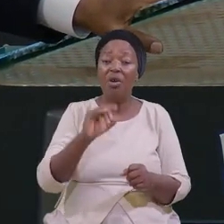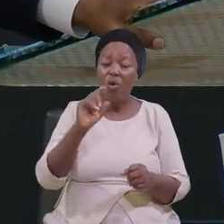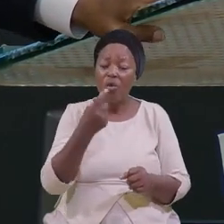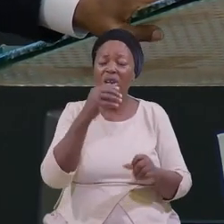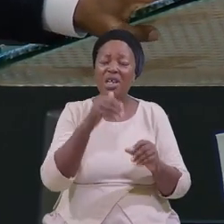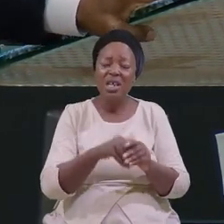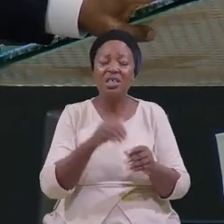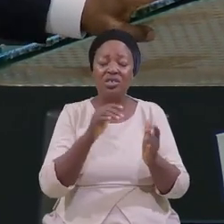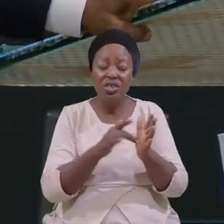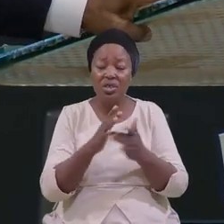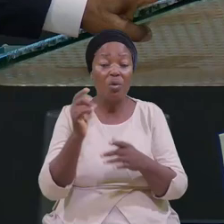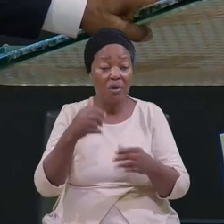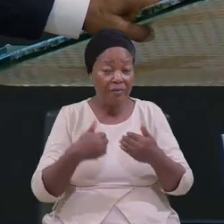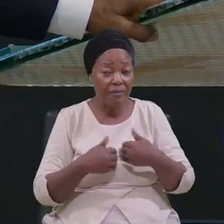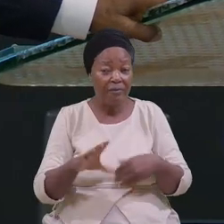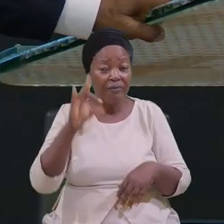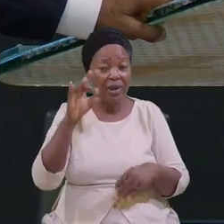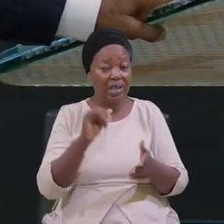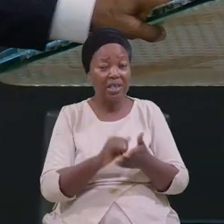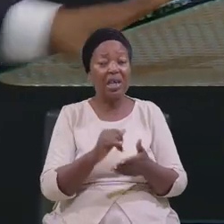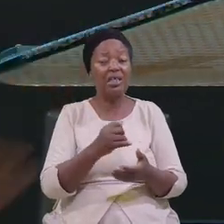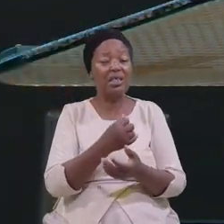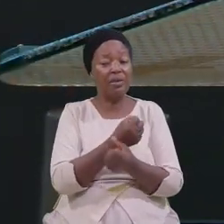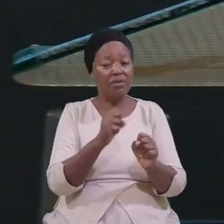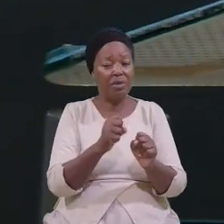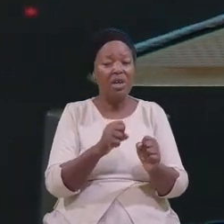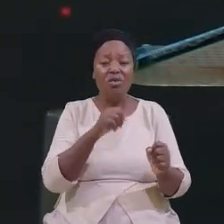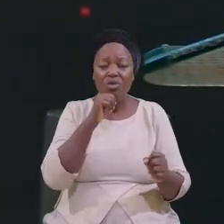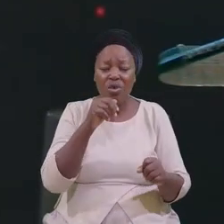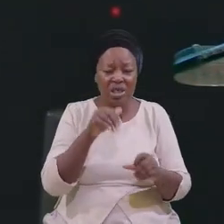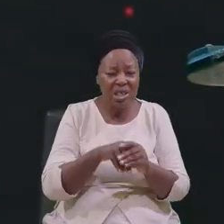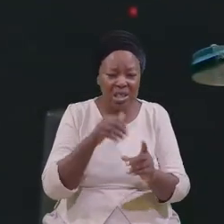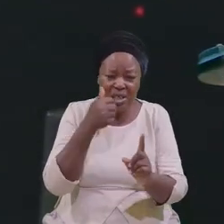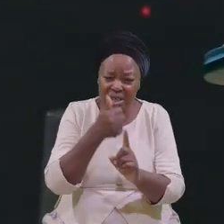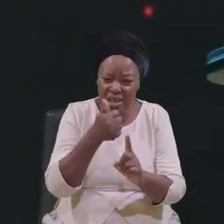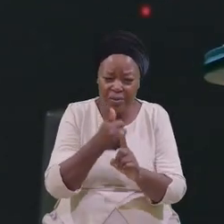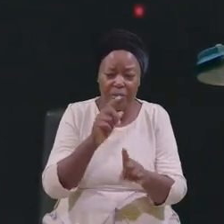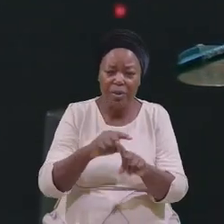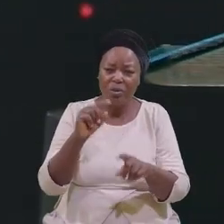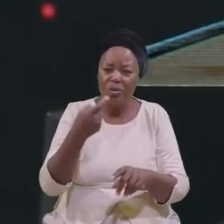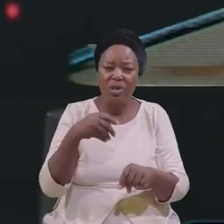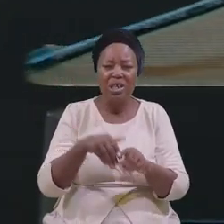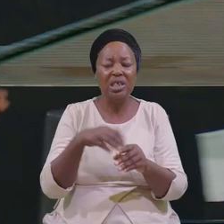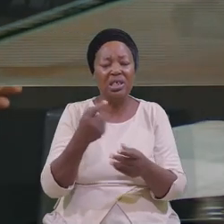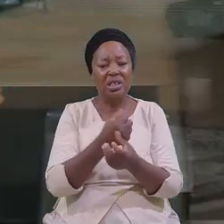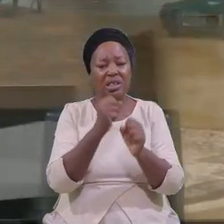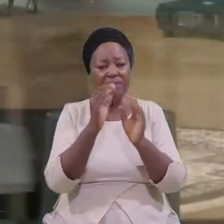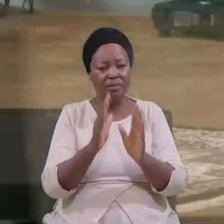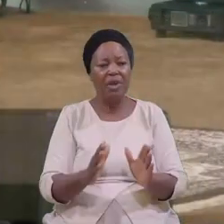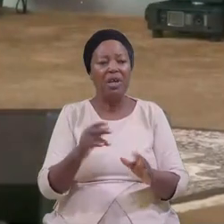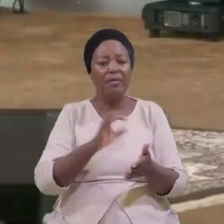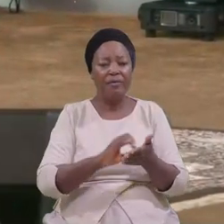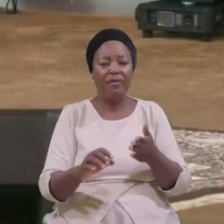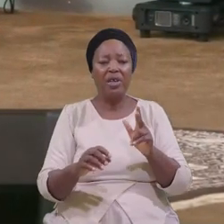that salvation, not in self. Only in the Savior. And then we trust him. Look at verse 3. In verse 3,